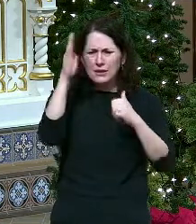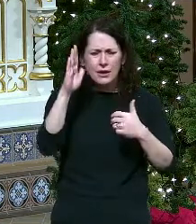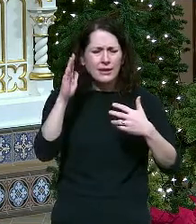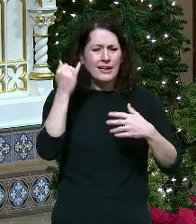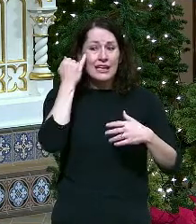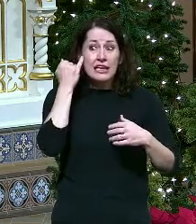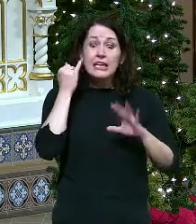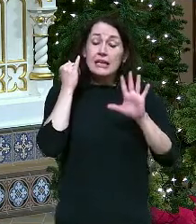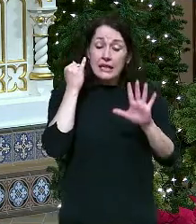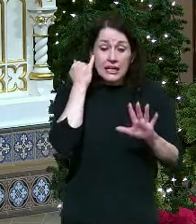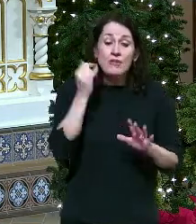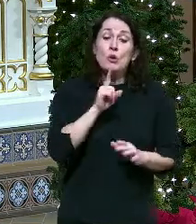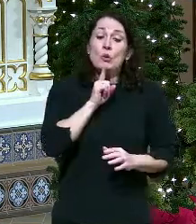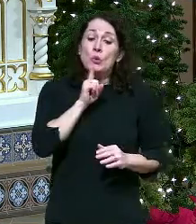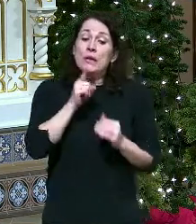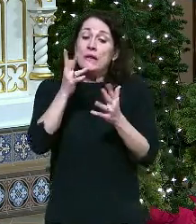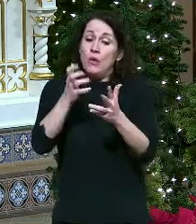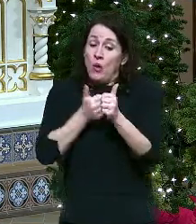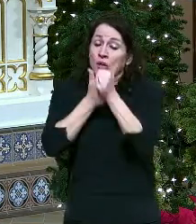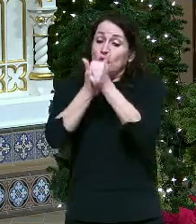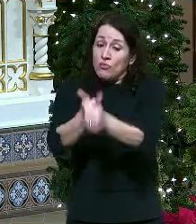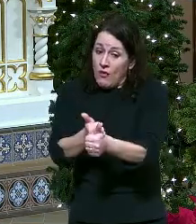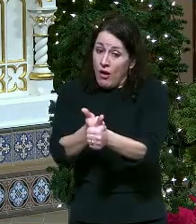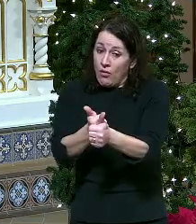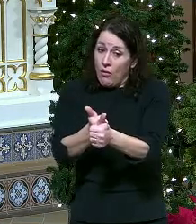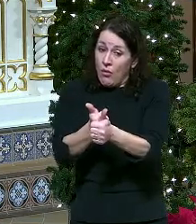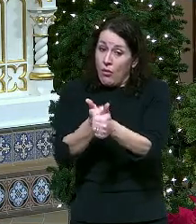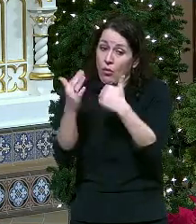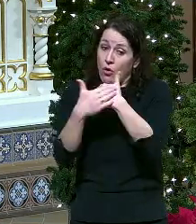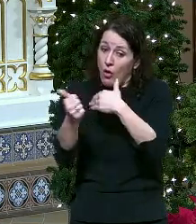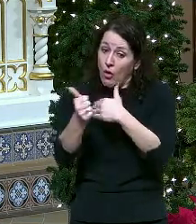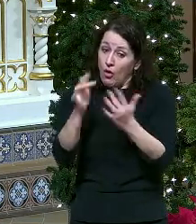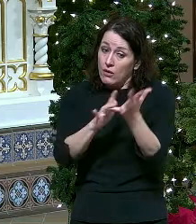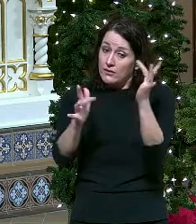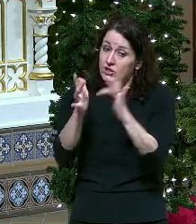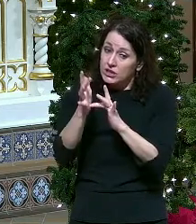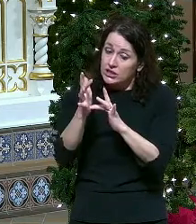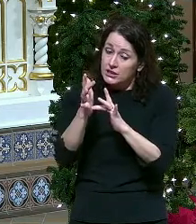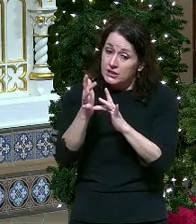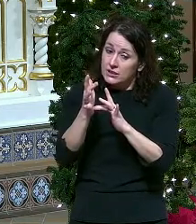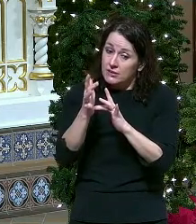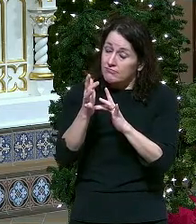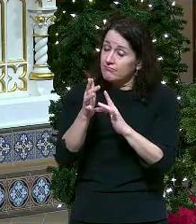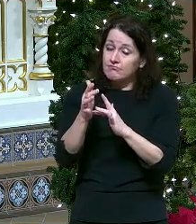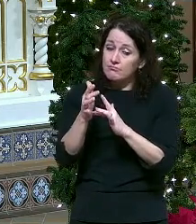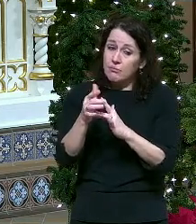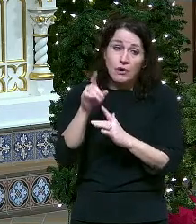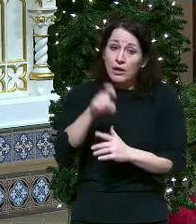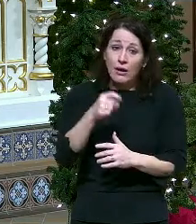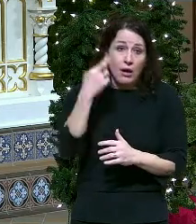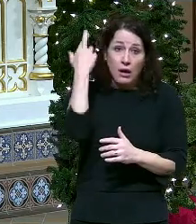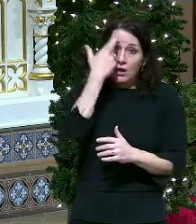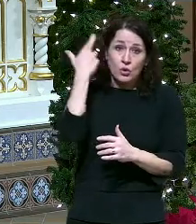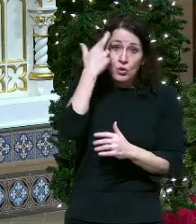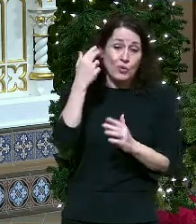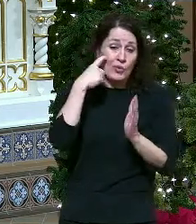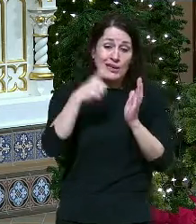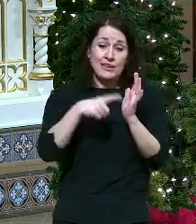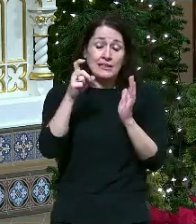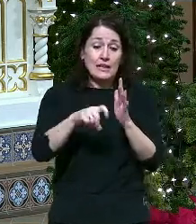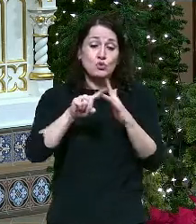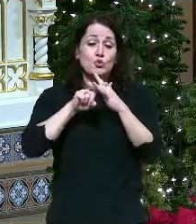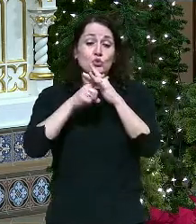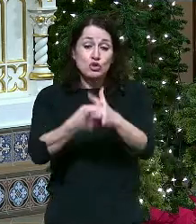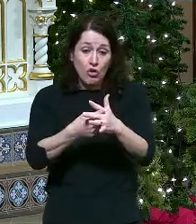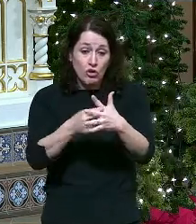truly living the mission that Jesus gives us, we have to realize that it starts with where we